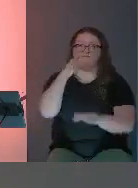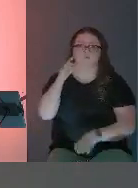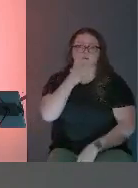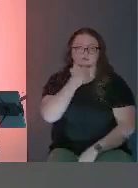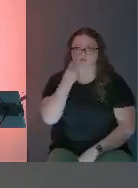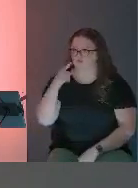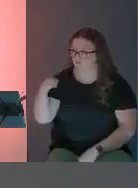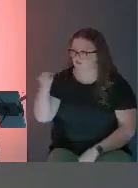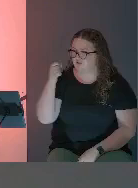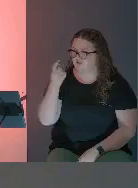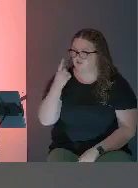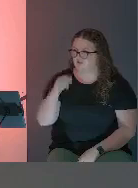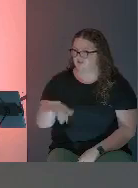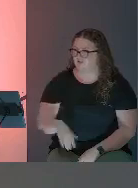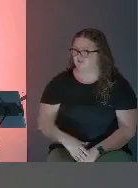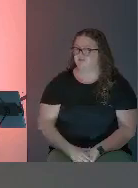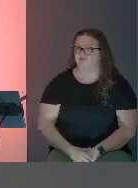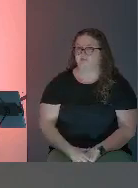me, church?